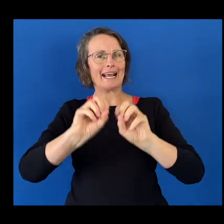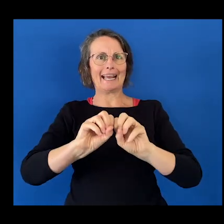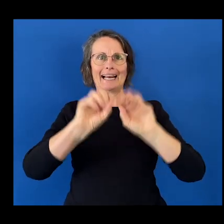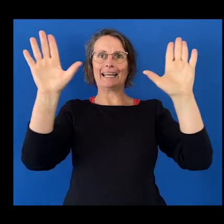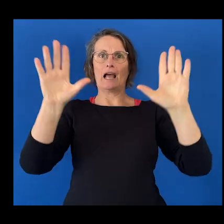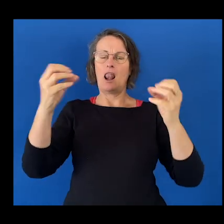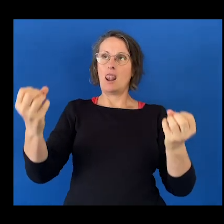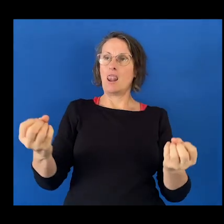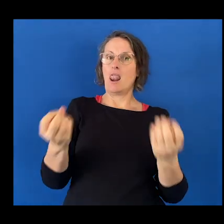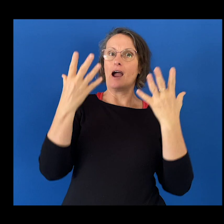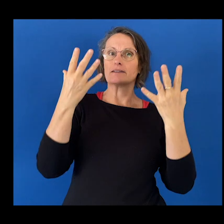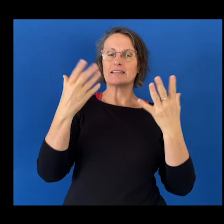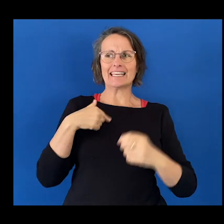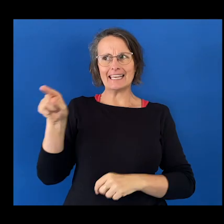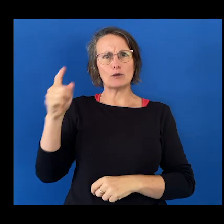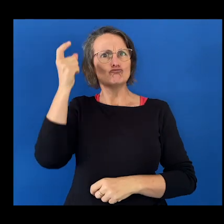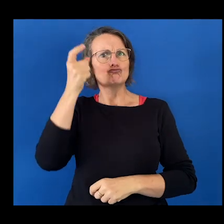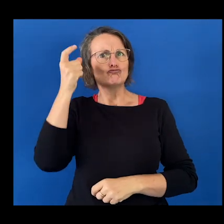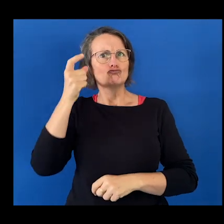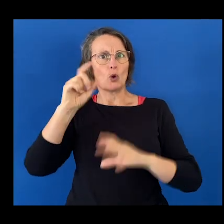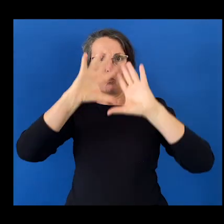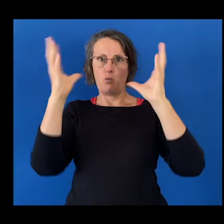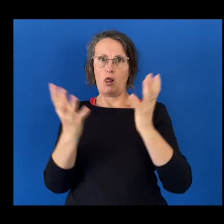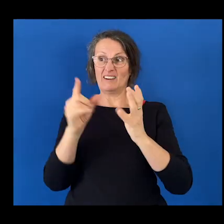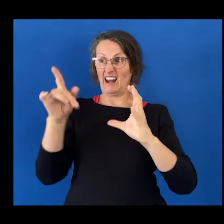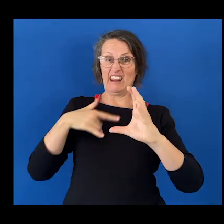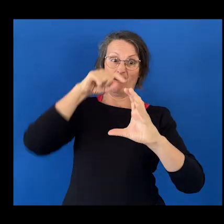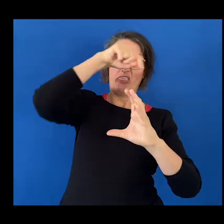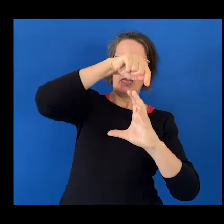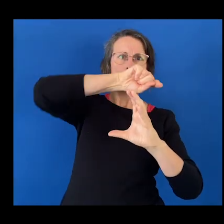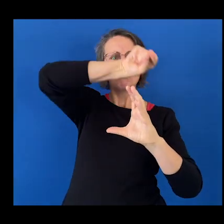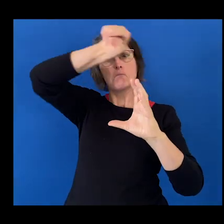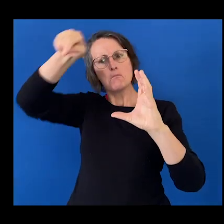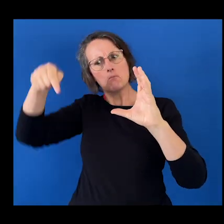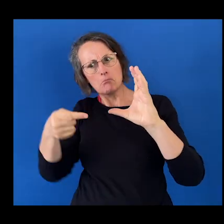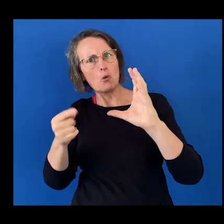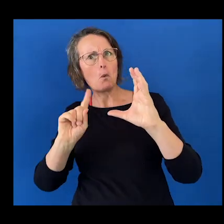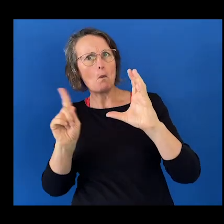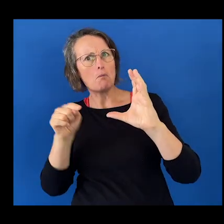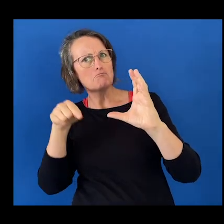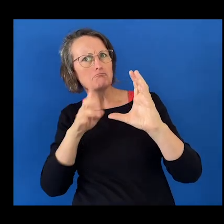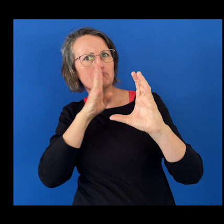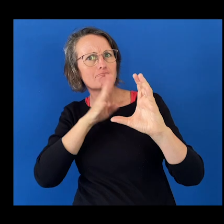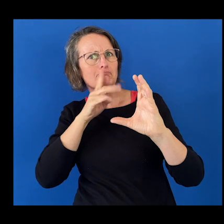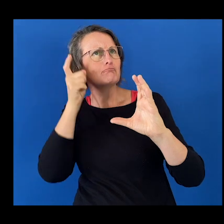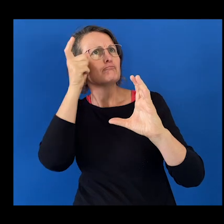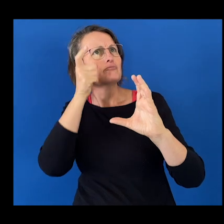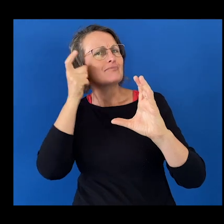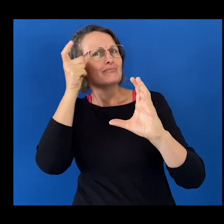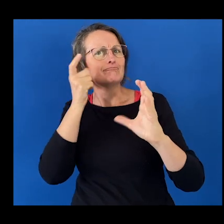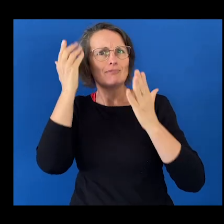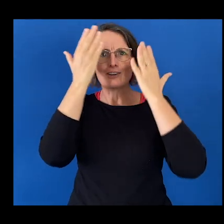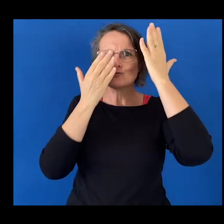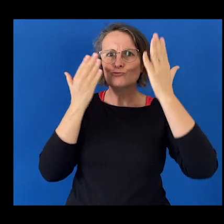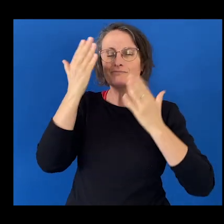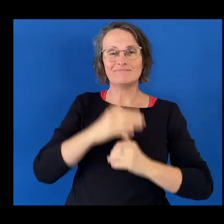myself, what must it be like on the other side of the hemisphere?" There's so much about Matisse and so much about this particular exhibition,